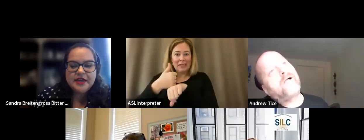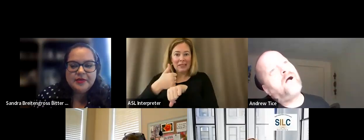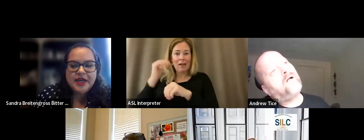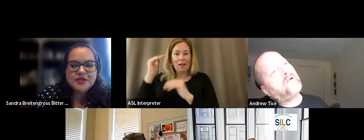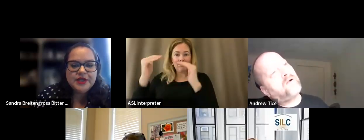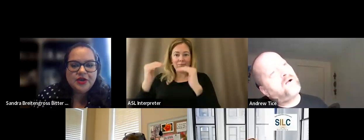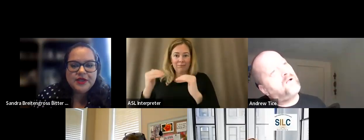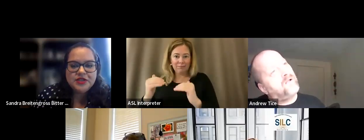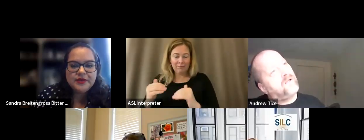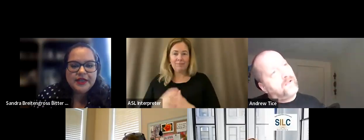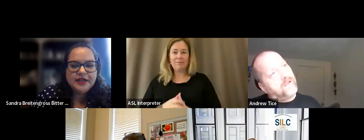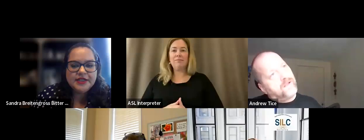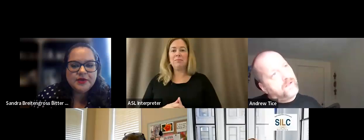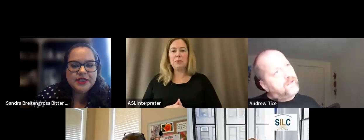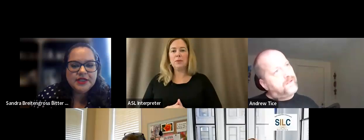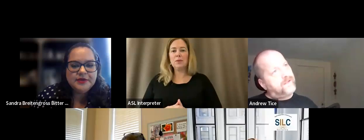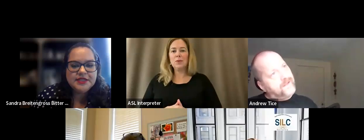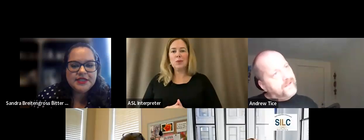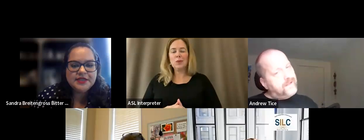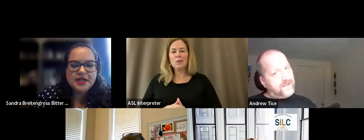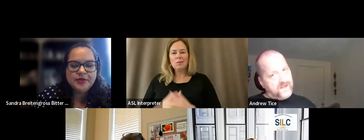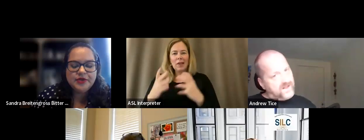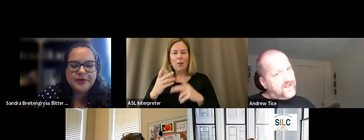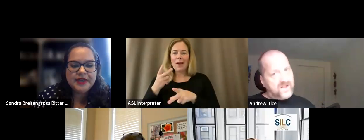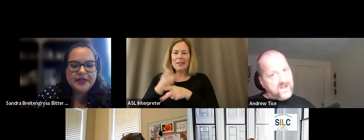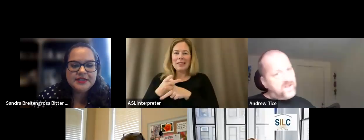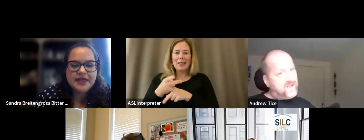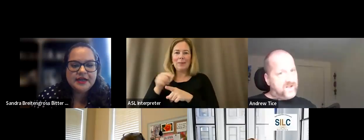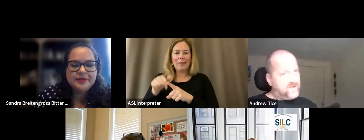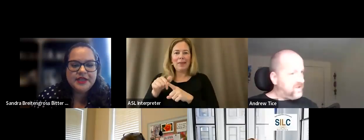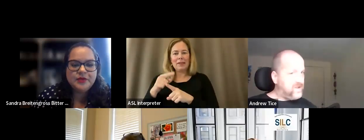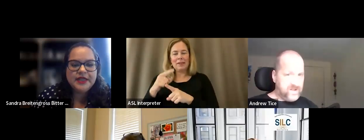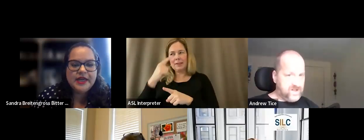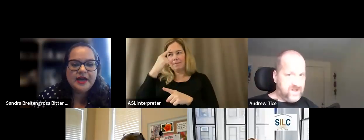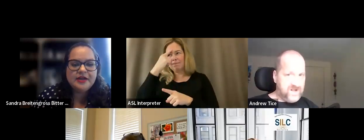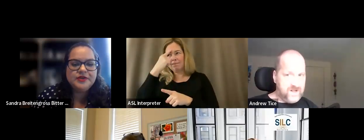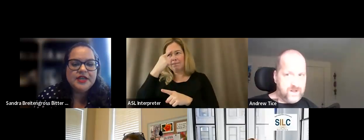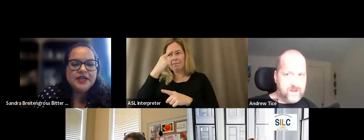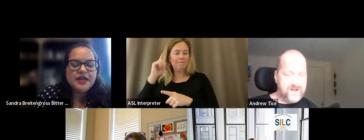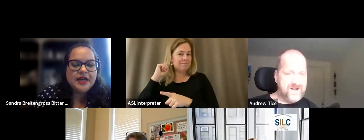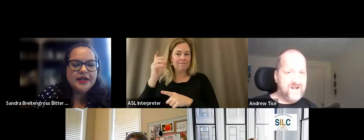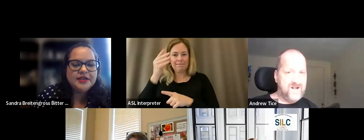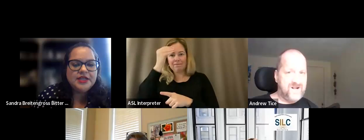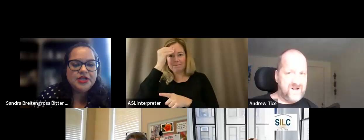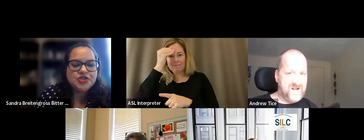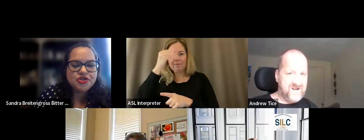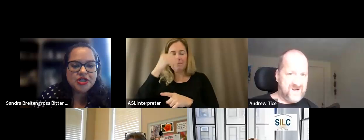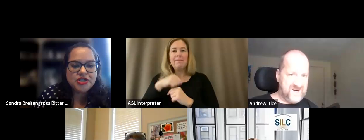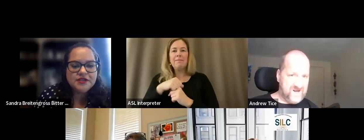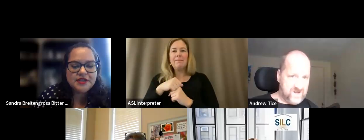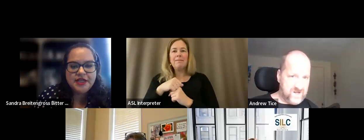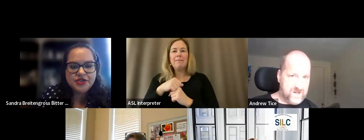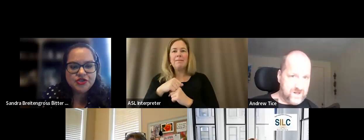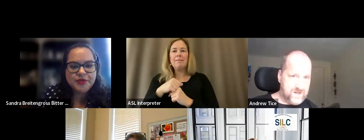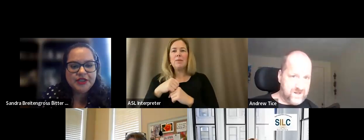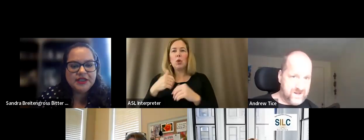And as we go into it, I just want to keep this at the top of your mind, that we have the